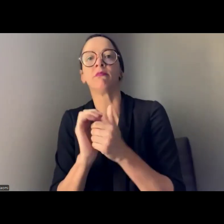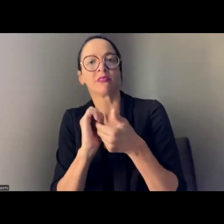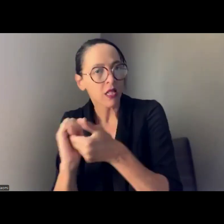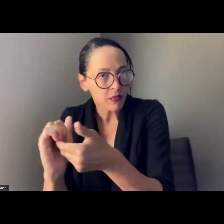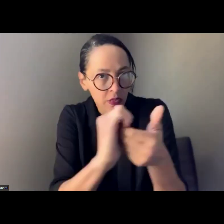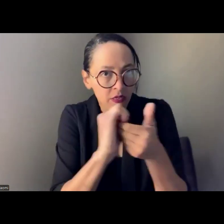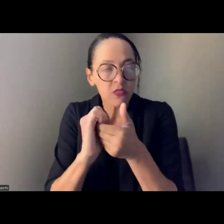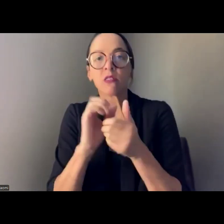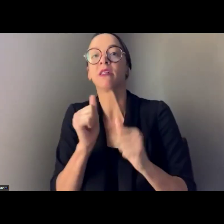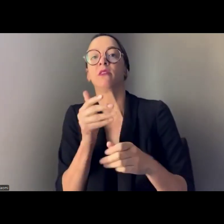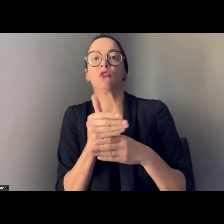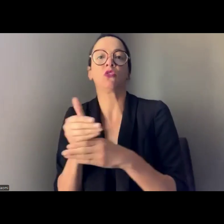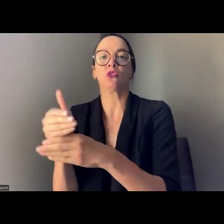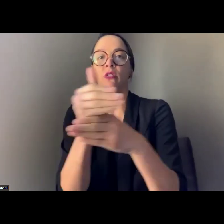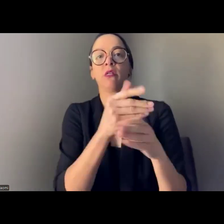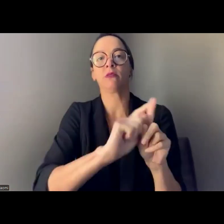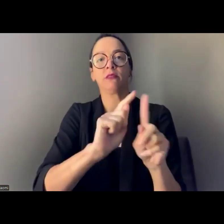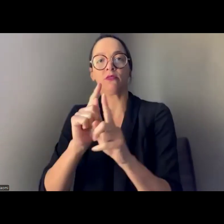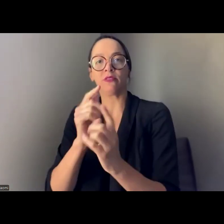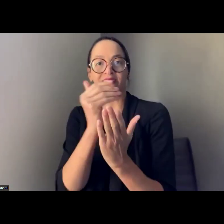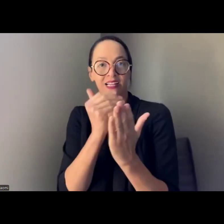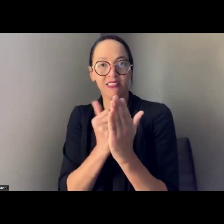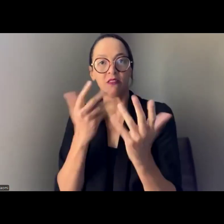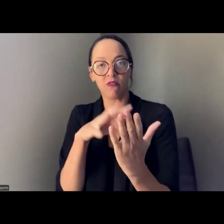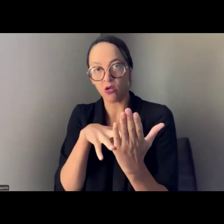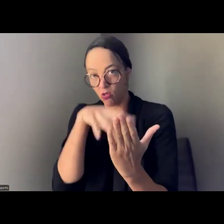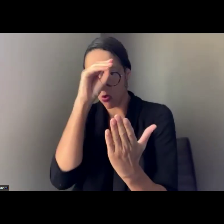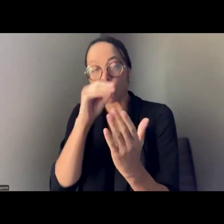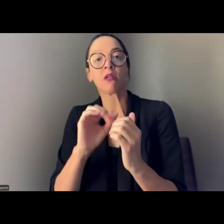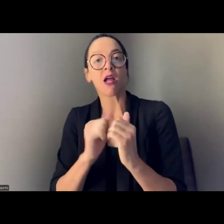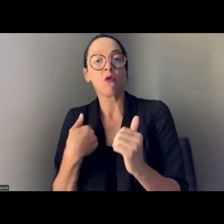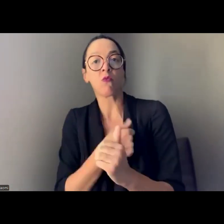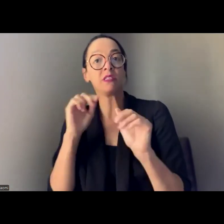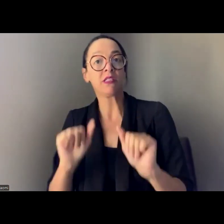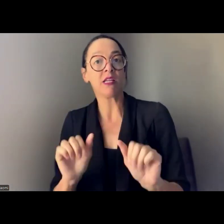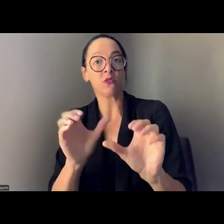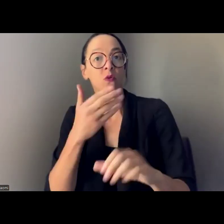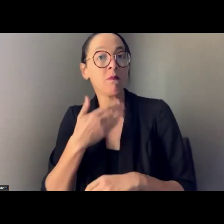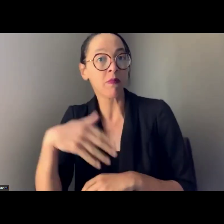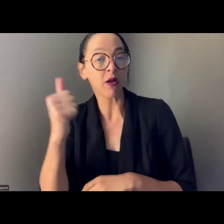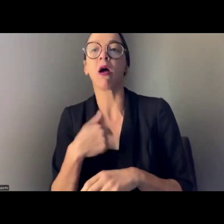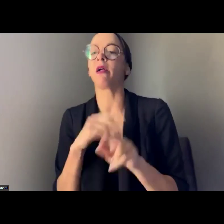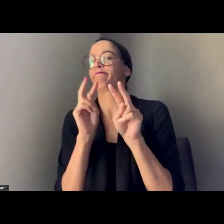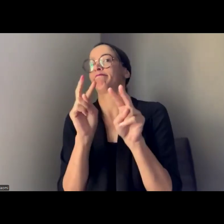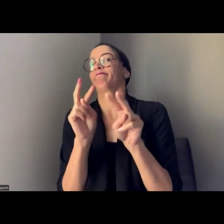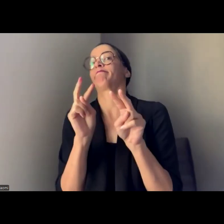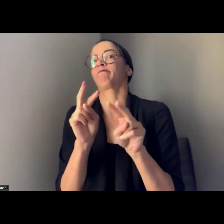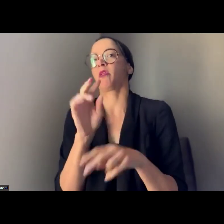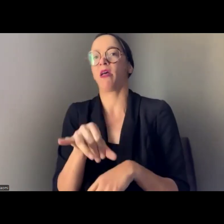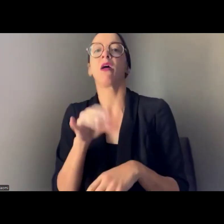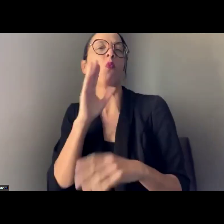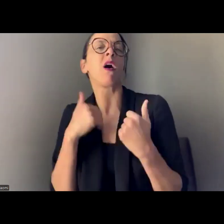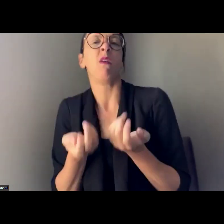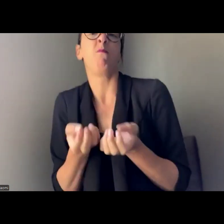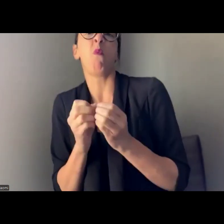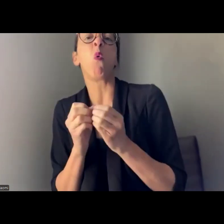And so we welcome any of those suggestions as well. More to come. I'm happy to, at some point, when we